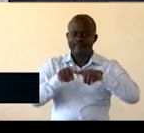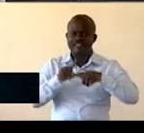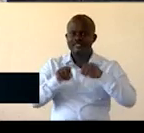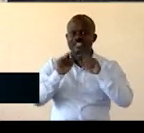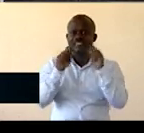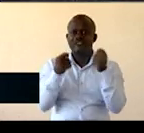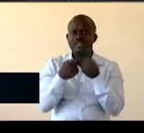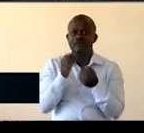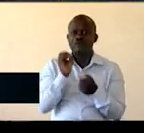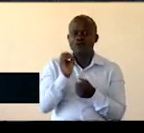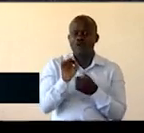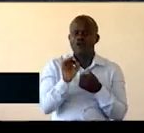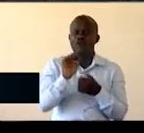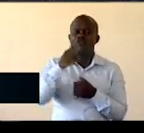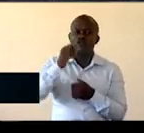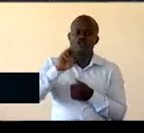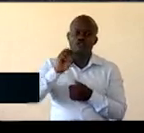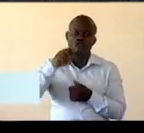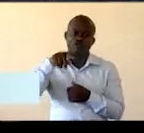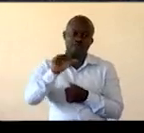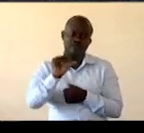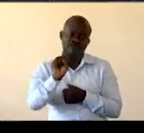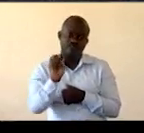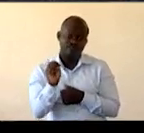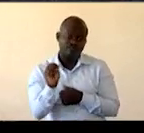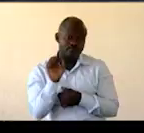of tropism.